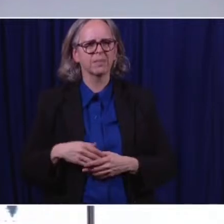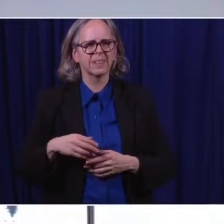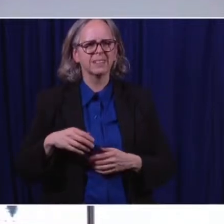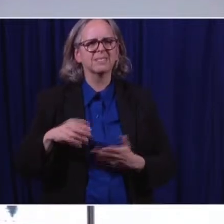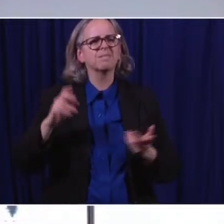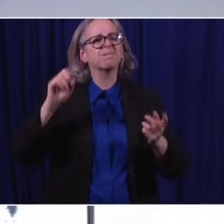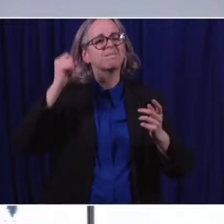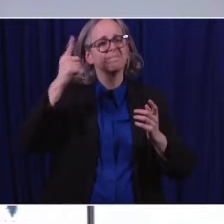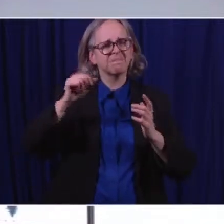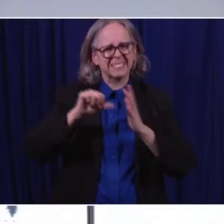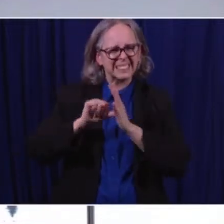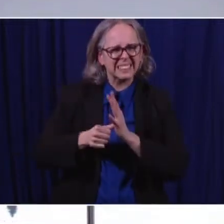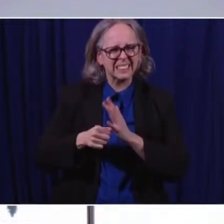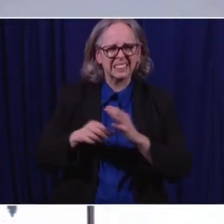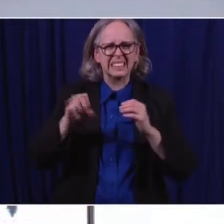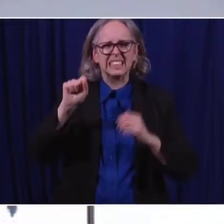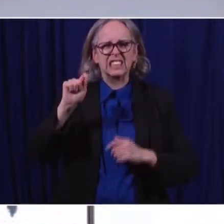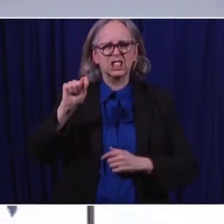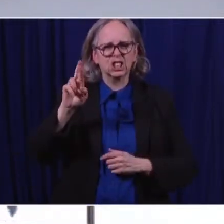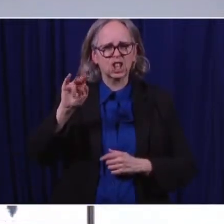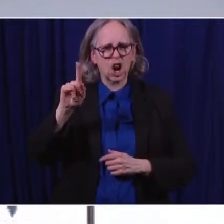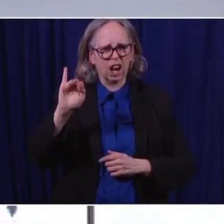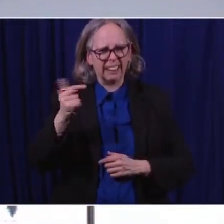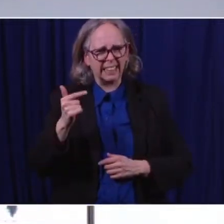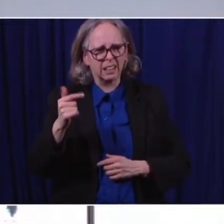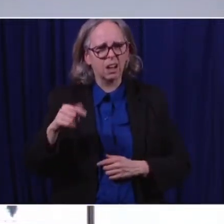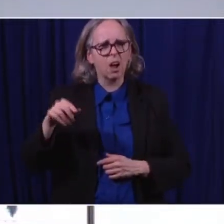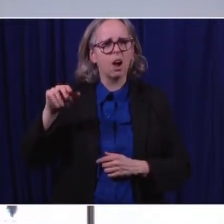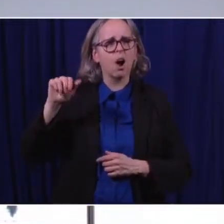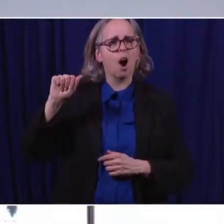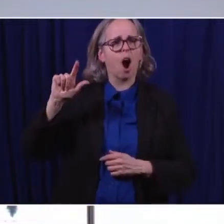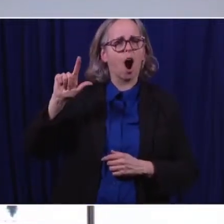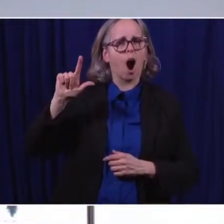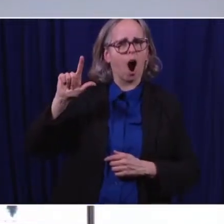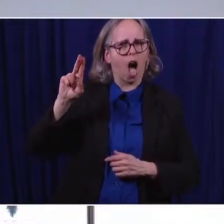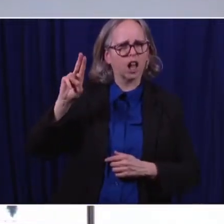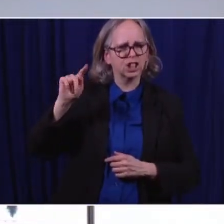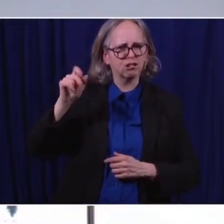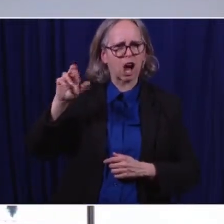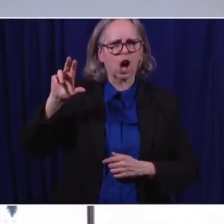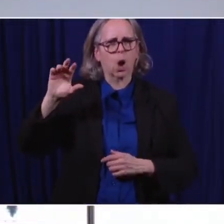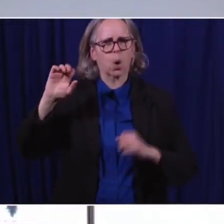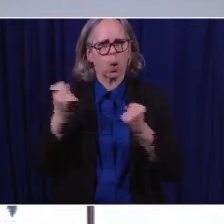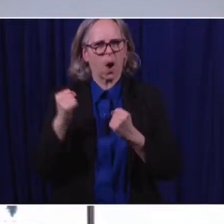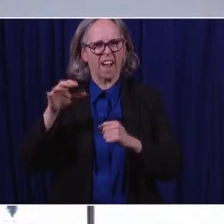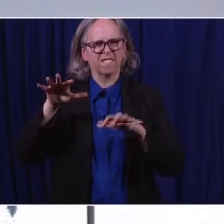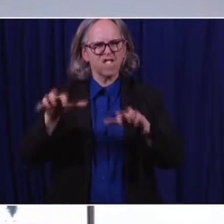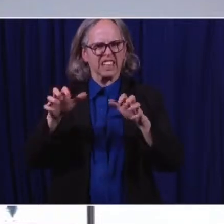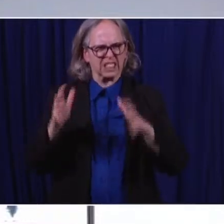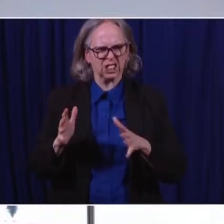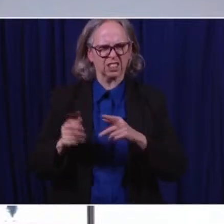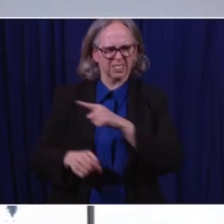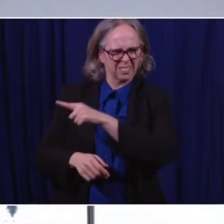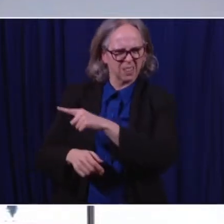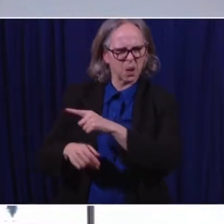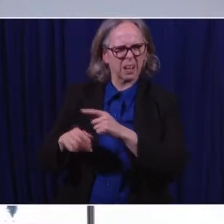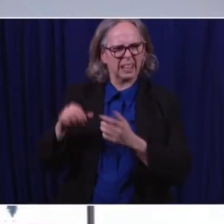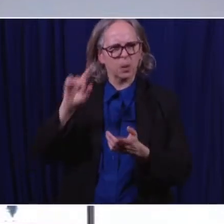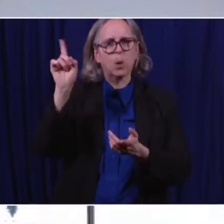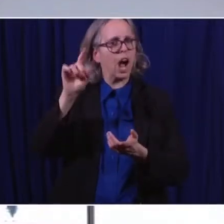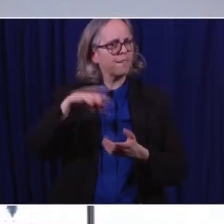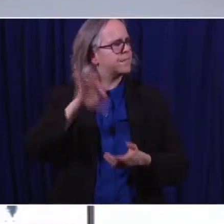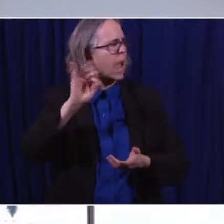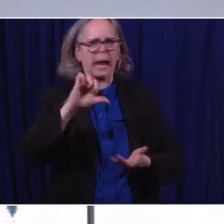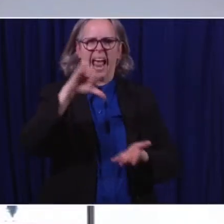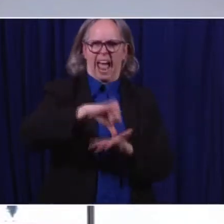cold freezers. Okay, you see this one sitting right here. These are made in Athens, Ohio. These are a vital component